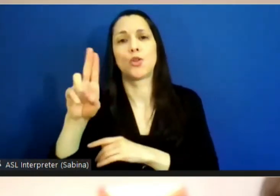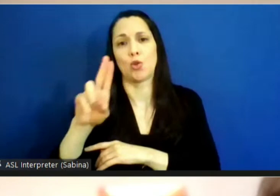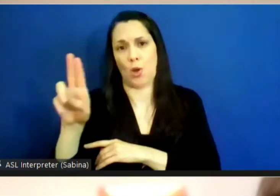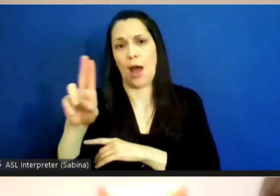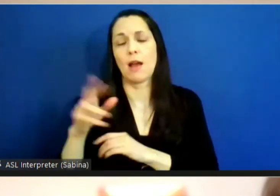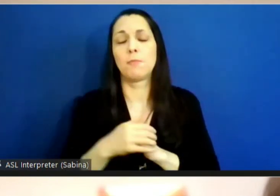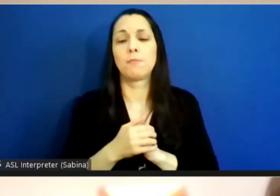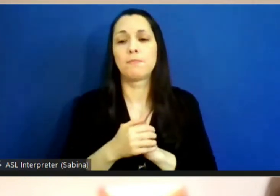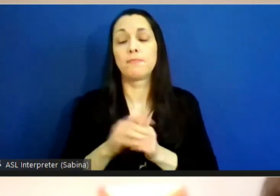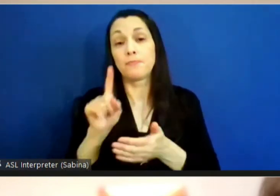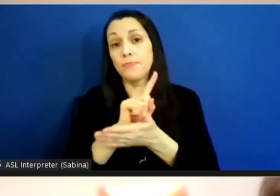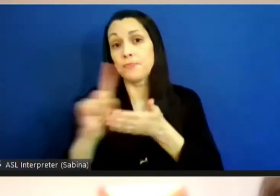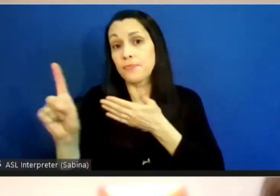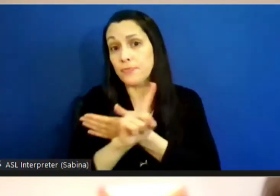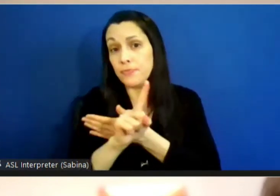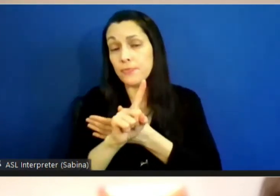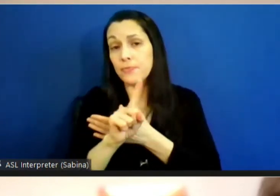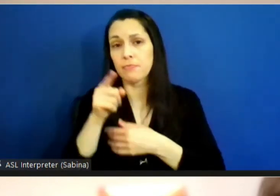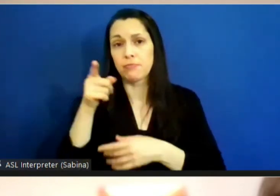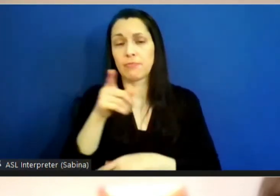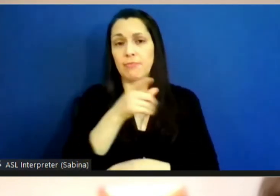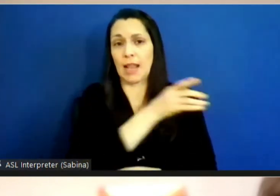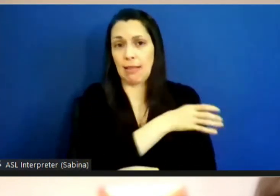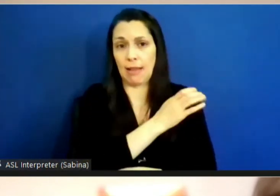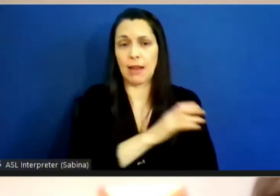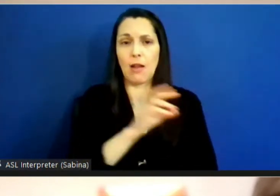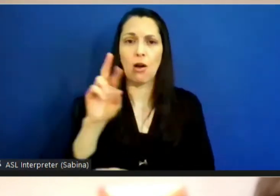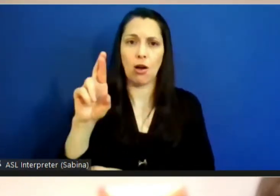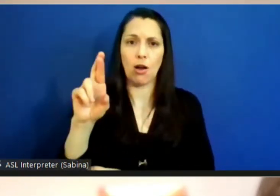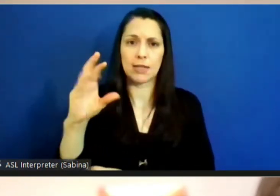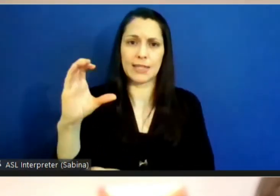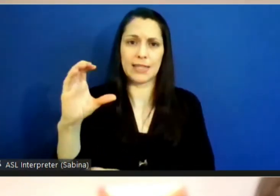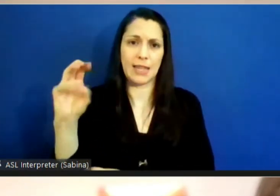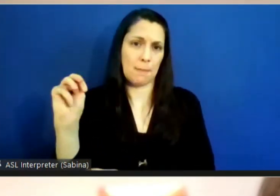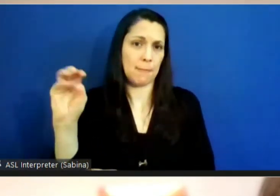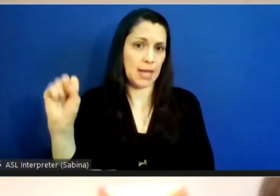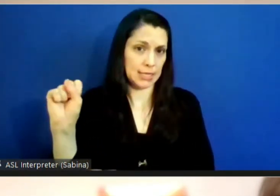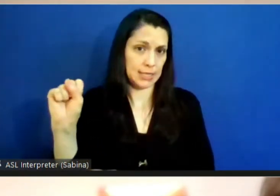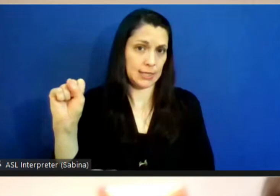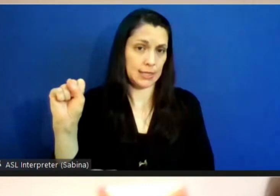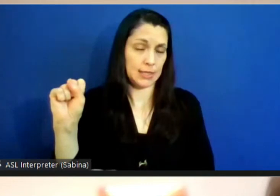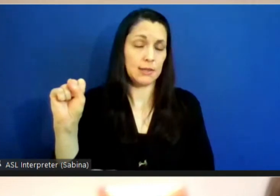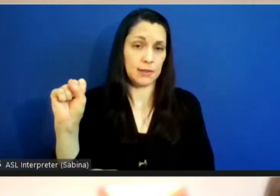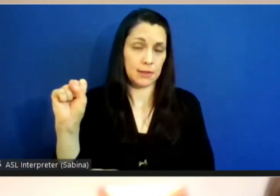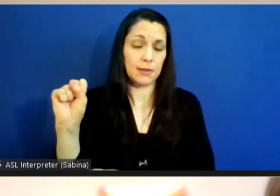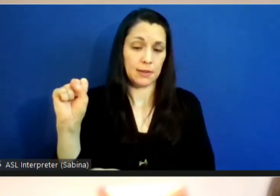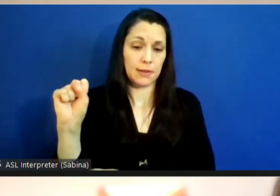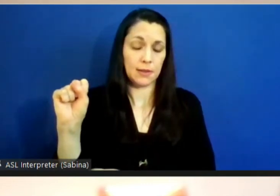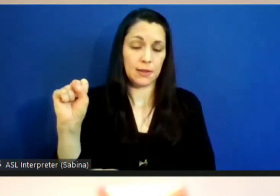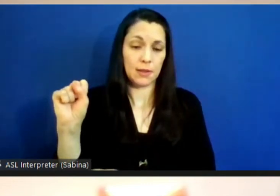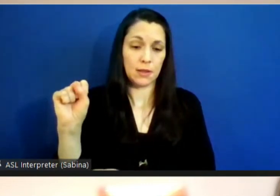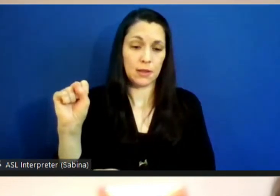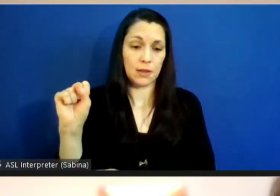Next week in the clinics, RCMS is going to